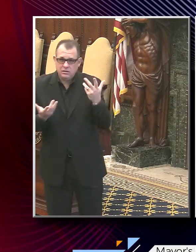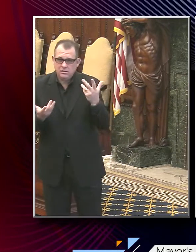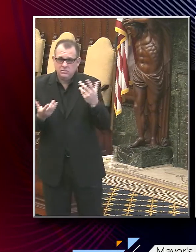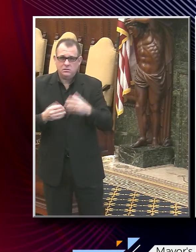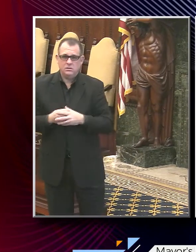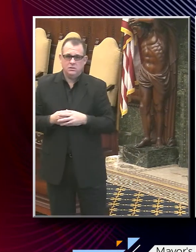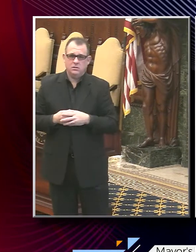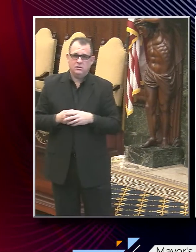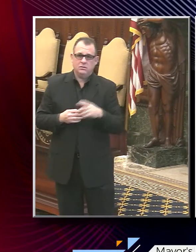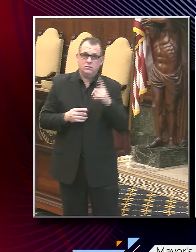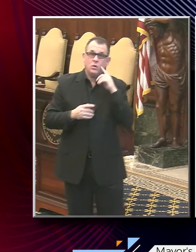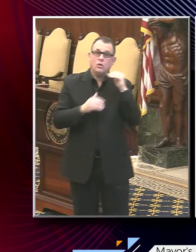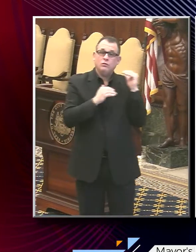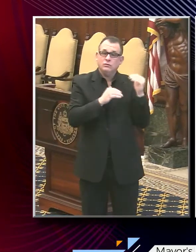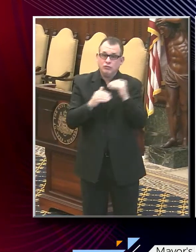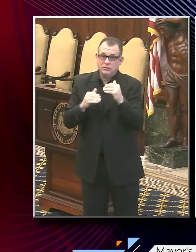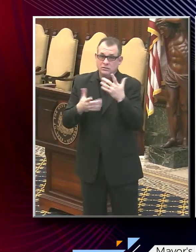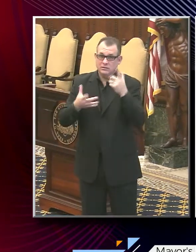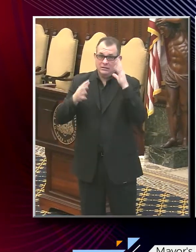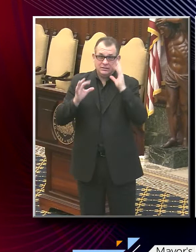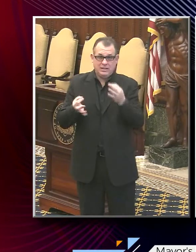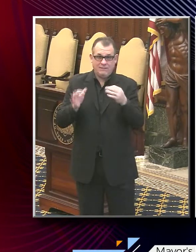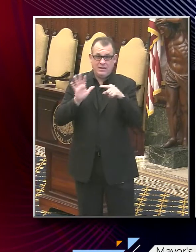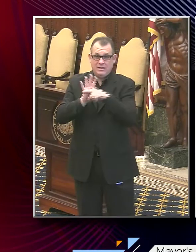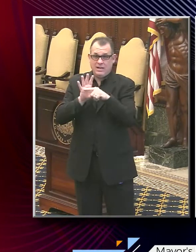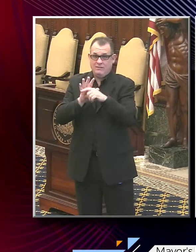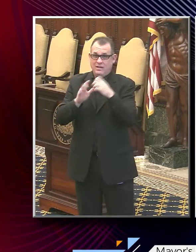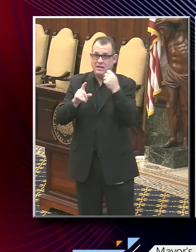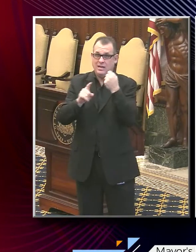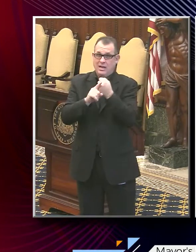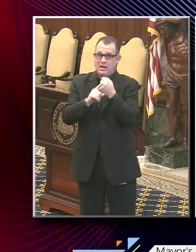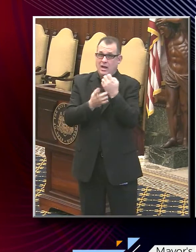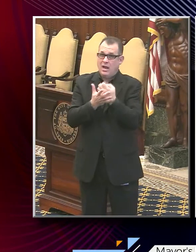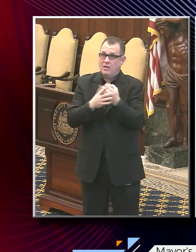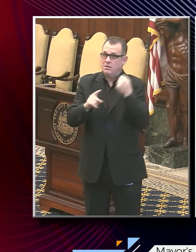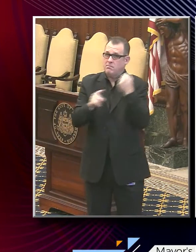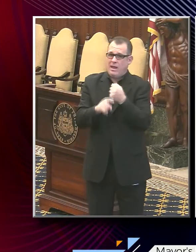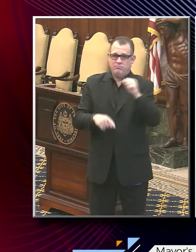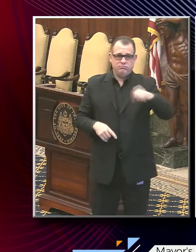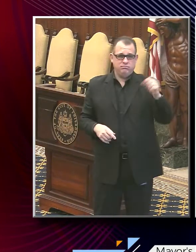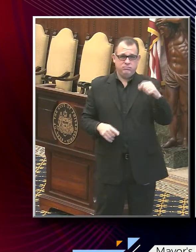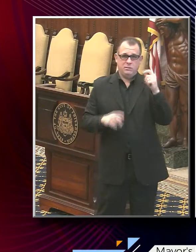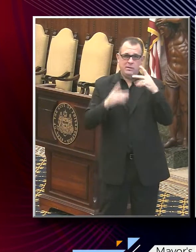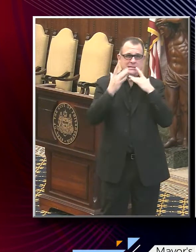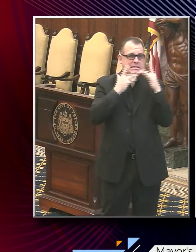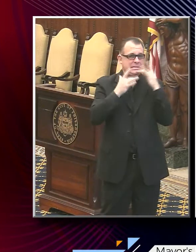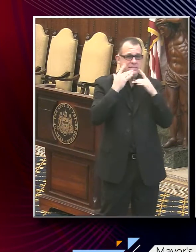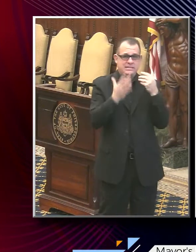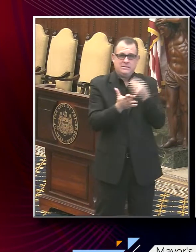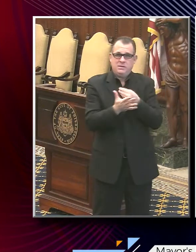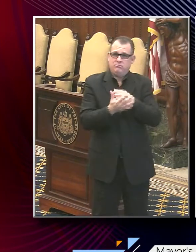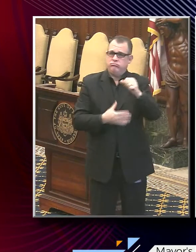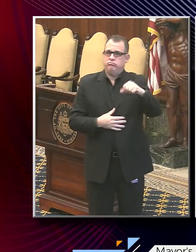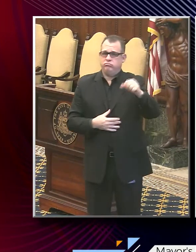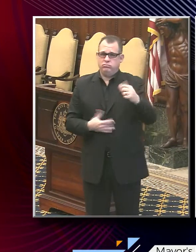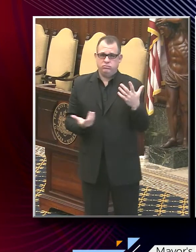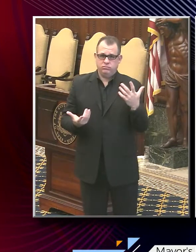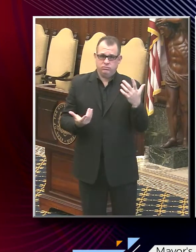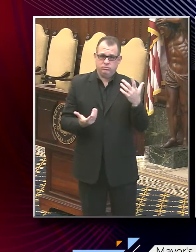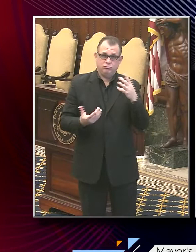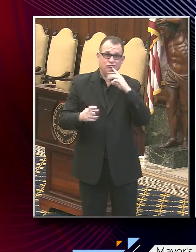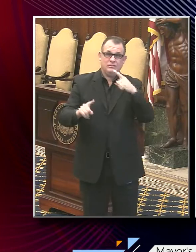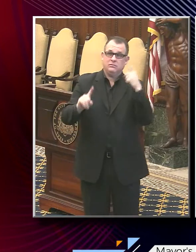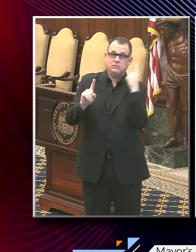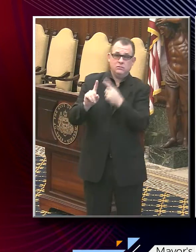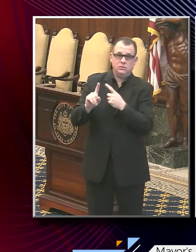is a downside to these restrictions, which everybody sees. It hurts the economy. People don't have jobs, and it has relations right on down to